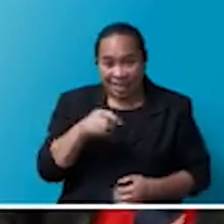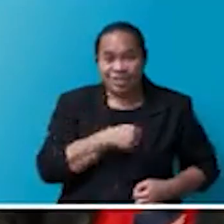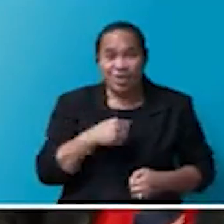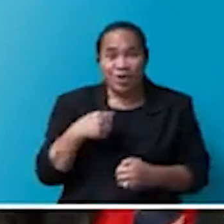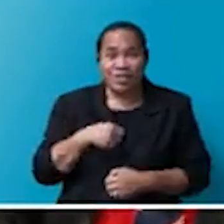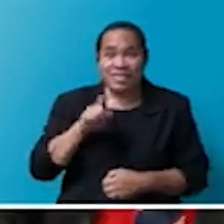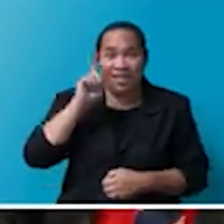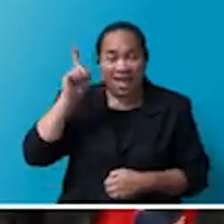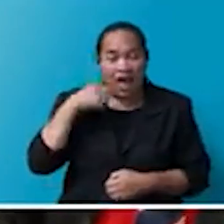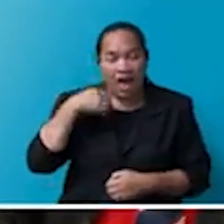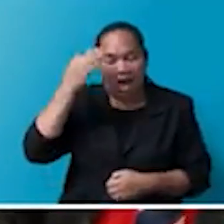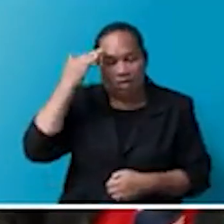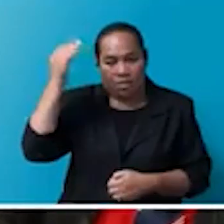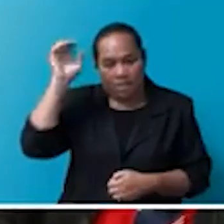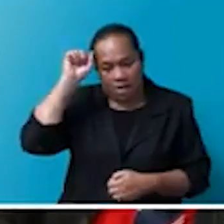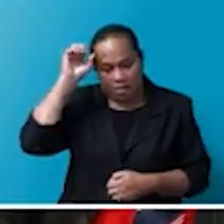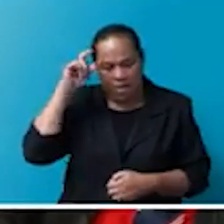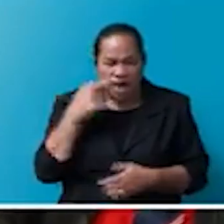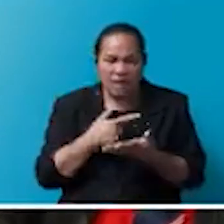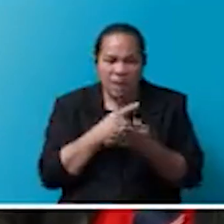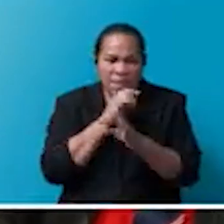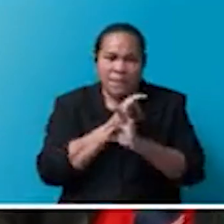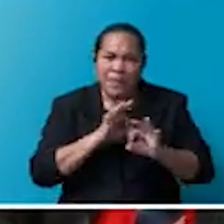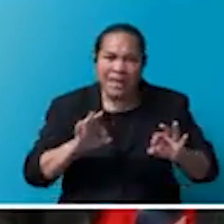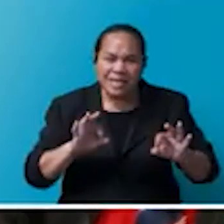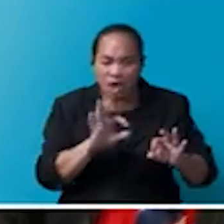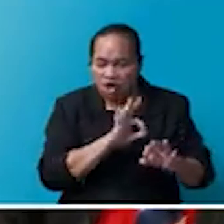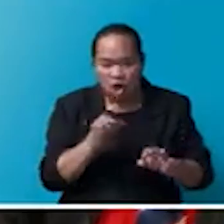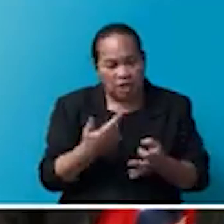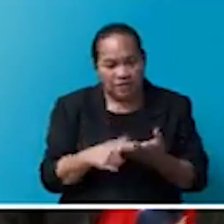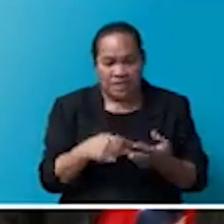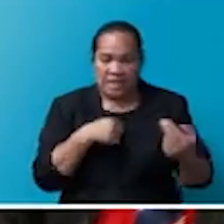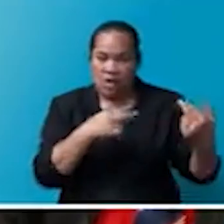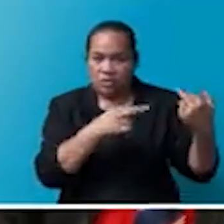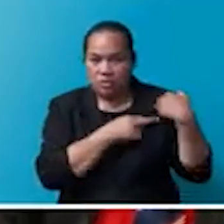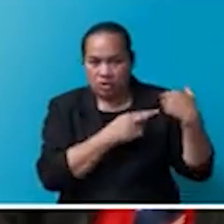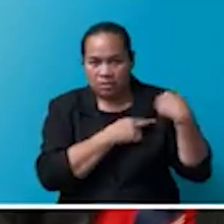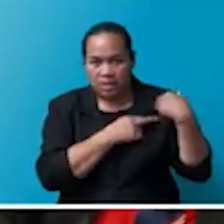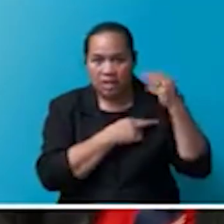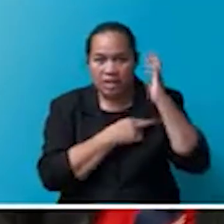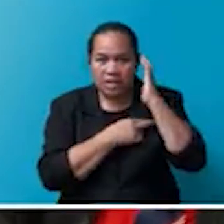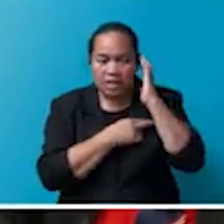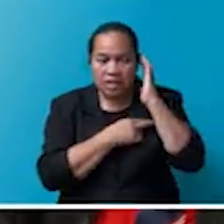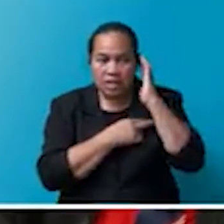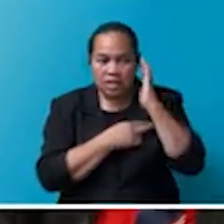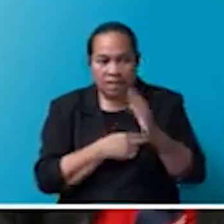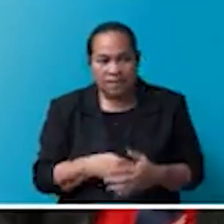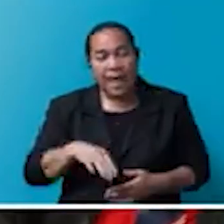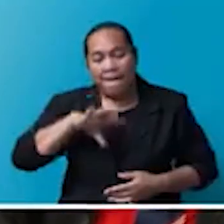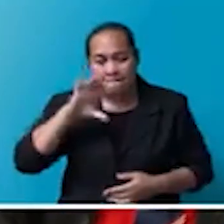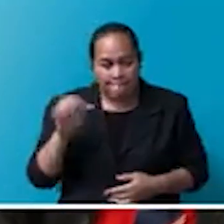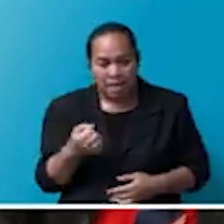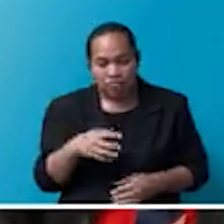was reminded that peace is not a gift. It is a responsibility, Honorable Speaker, and it must